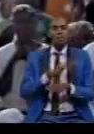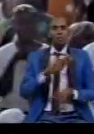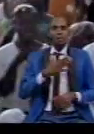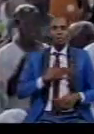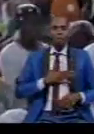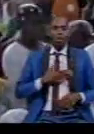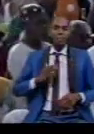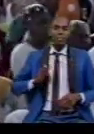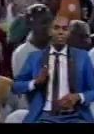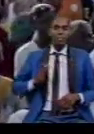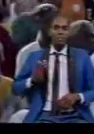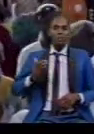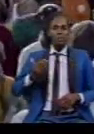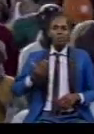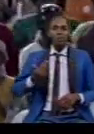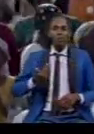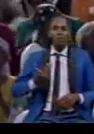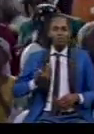God bless you.